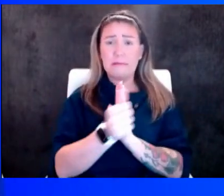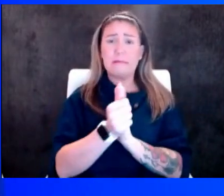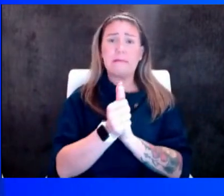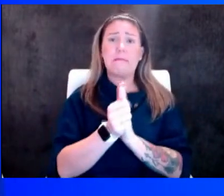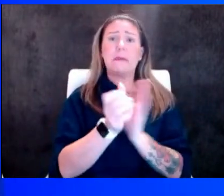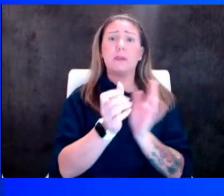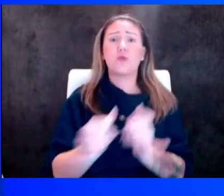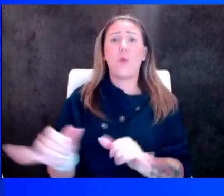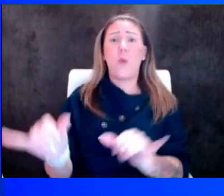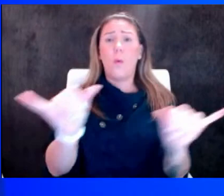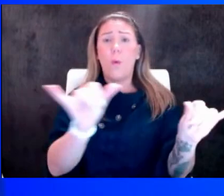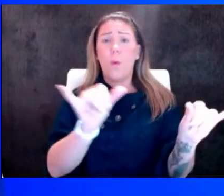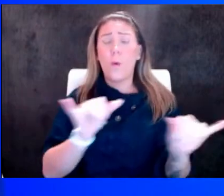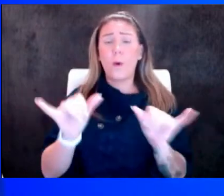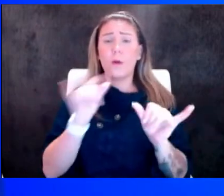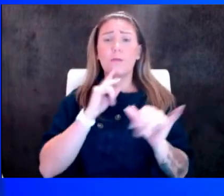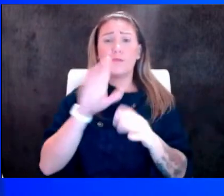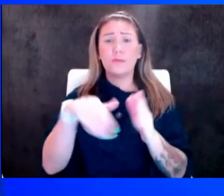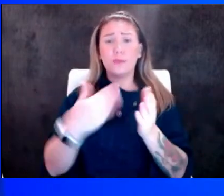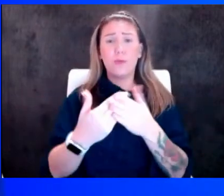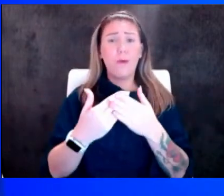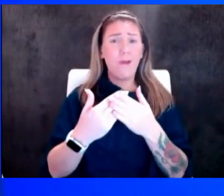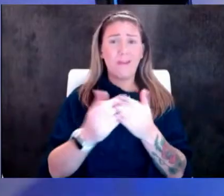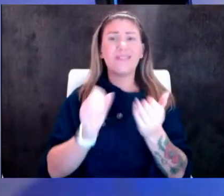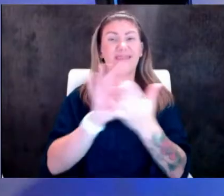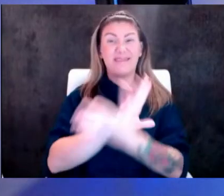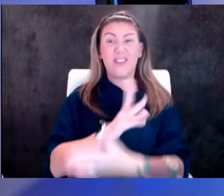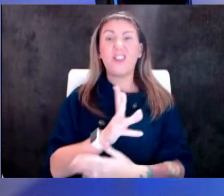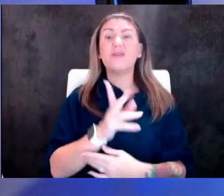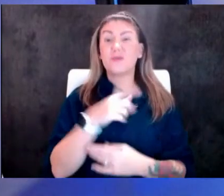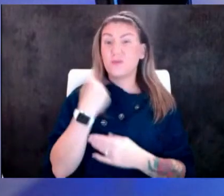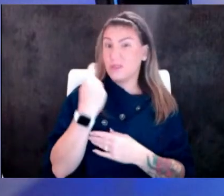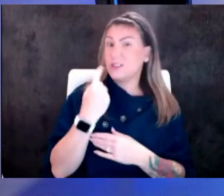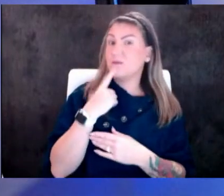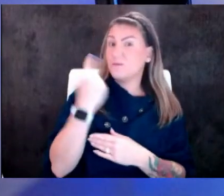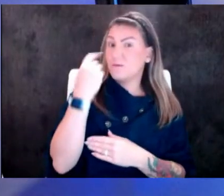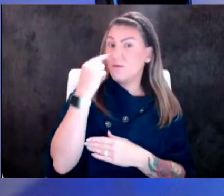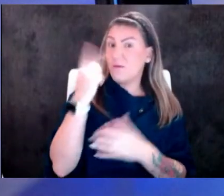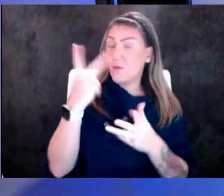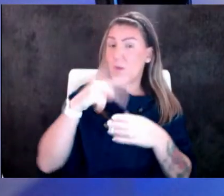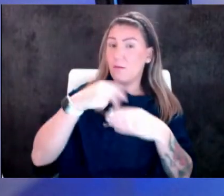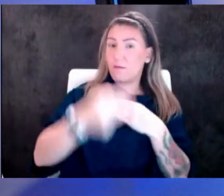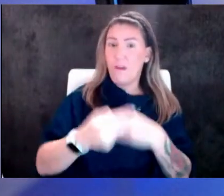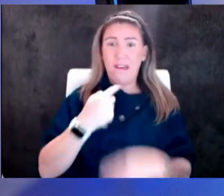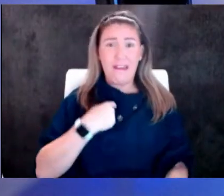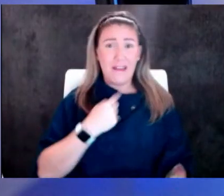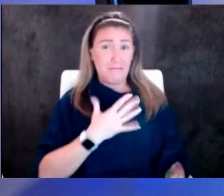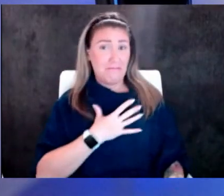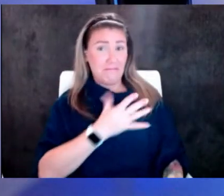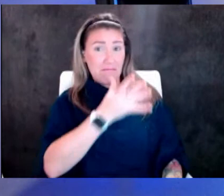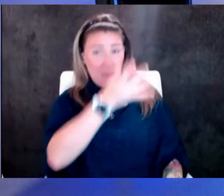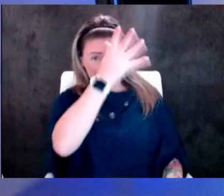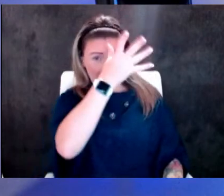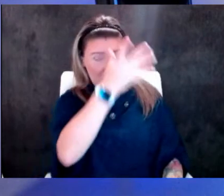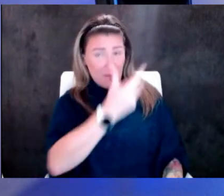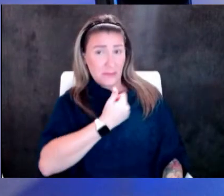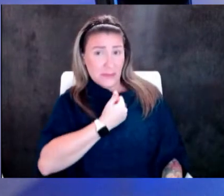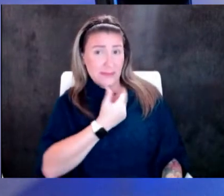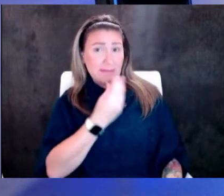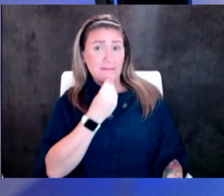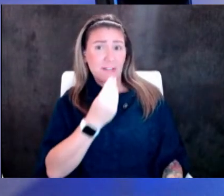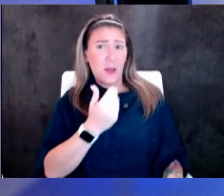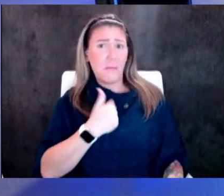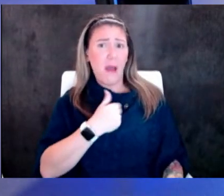at risk for falls injuries. And okay, parent, raised 3 kids, loved my children so much. My son was a climber.